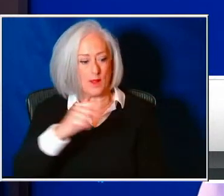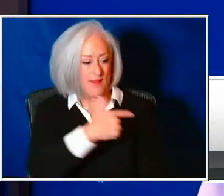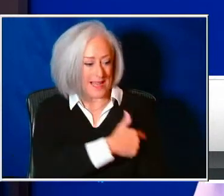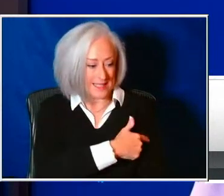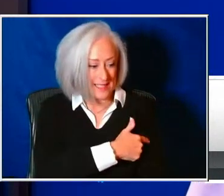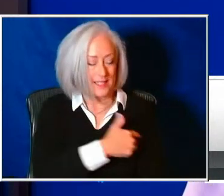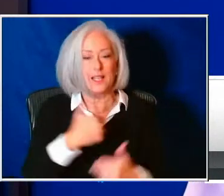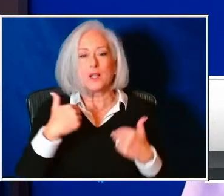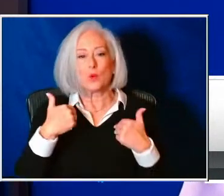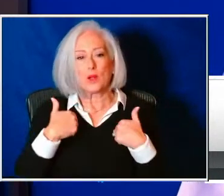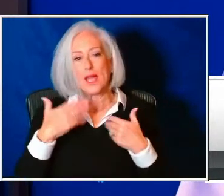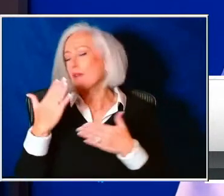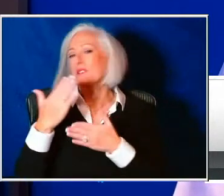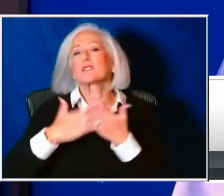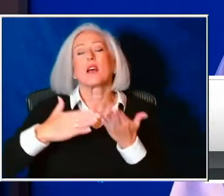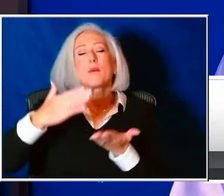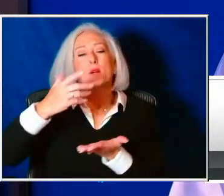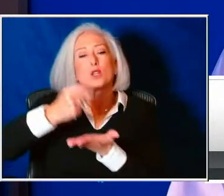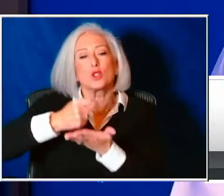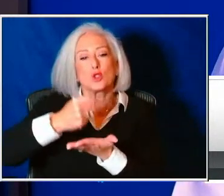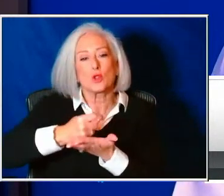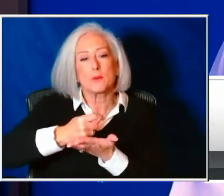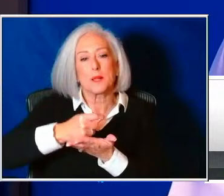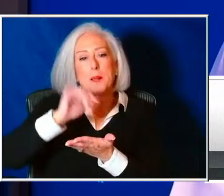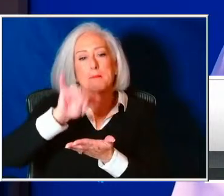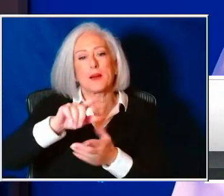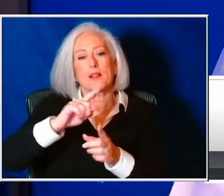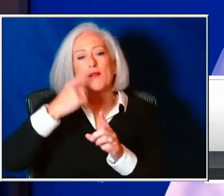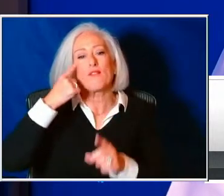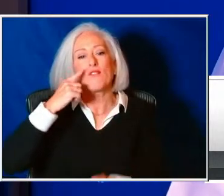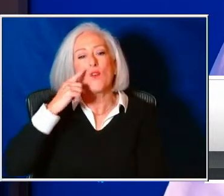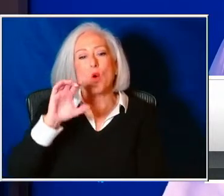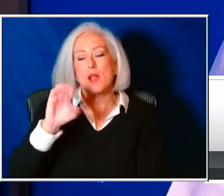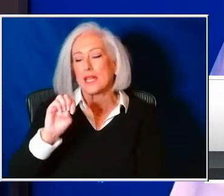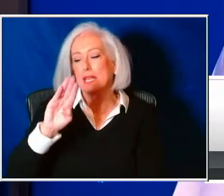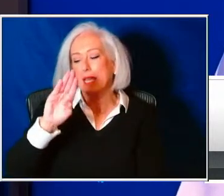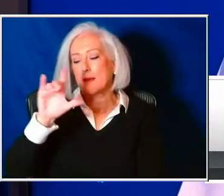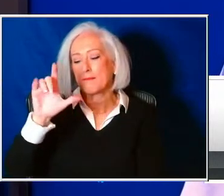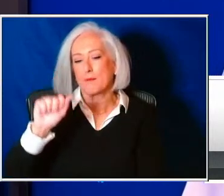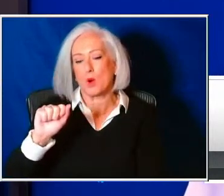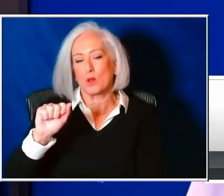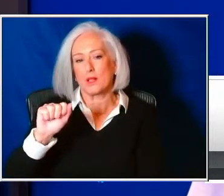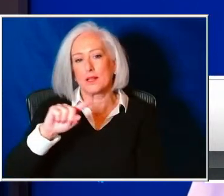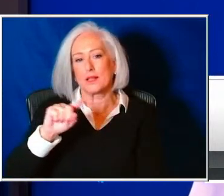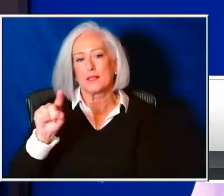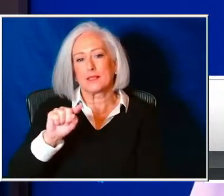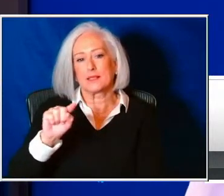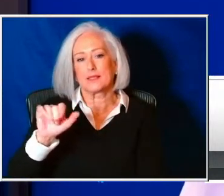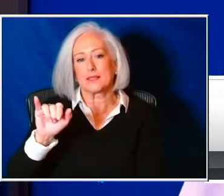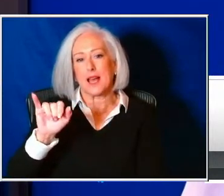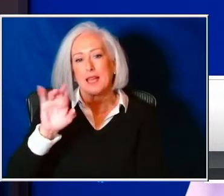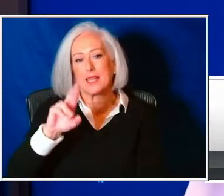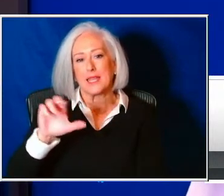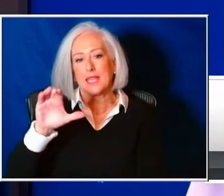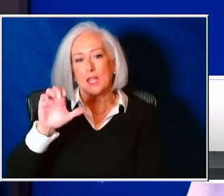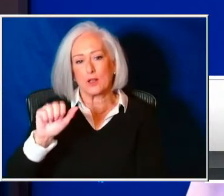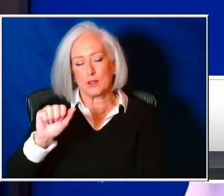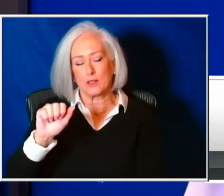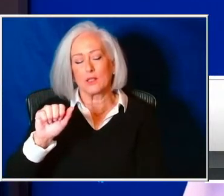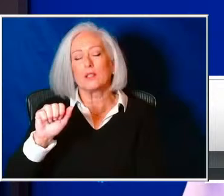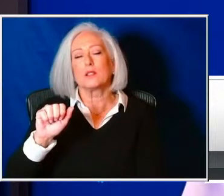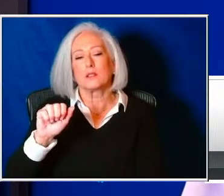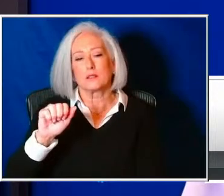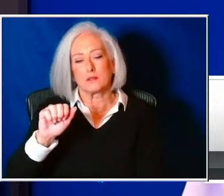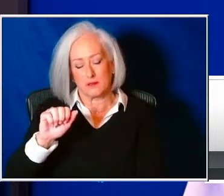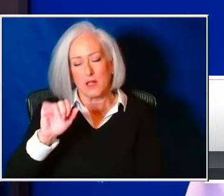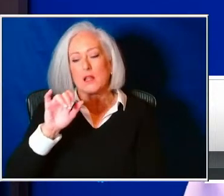for the Ebola Zaire strain. And that is different than the Ebola strain that is causing the outbreak in Uganda, which